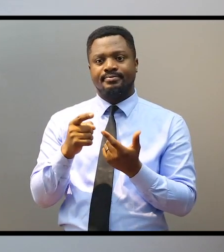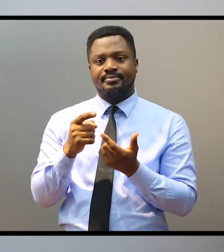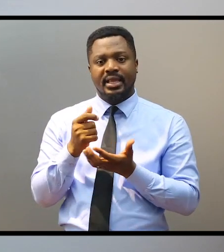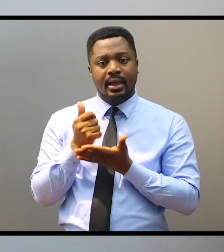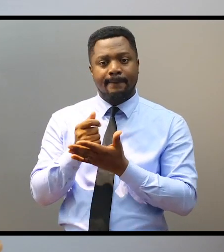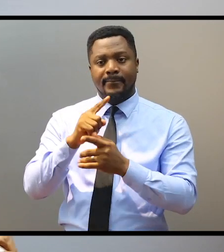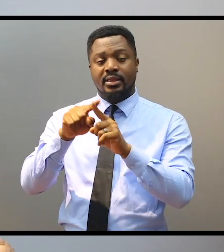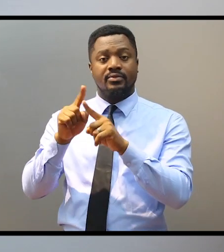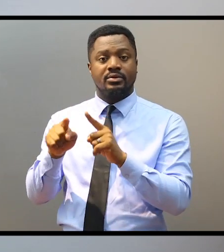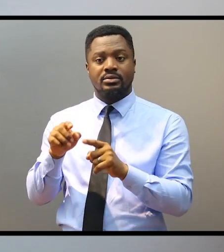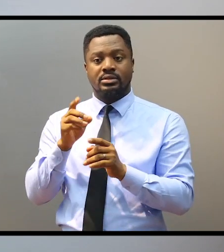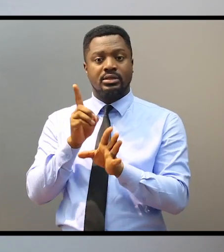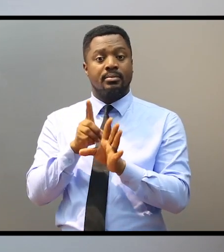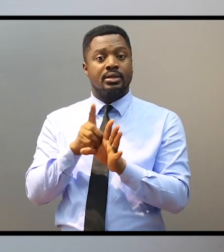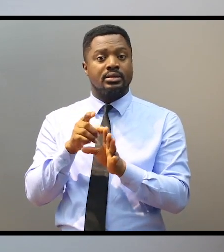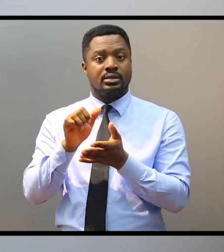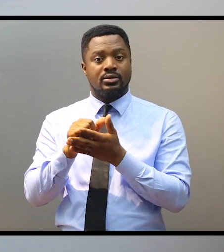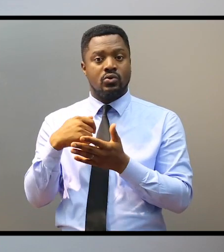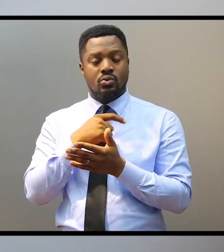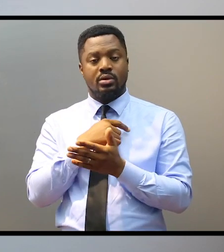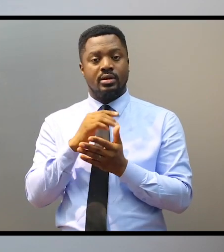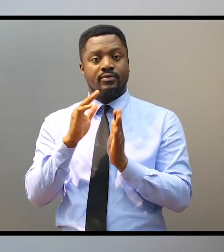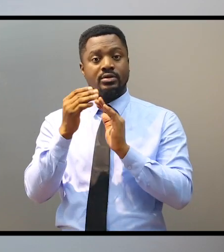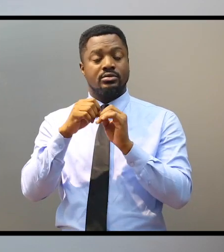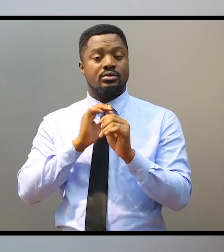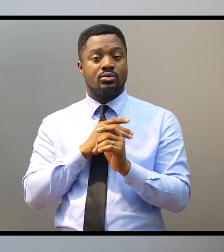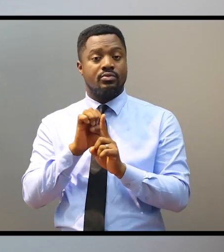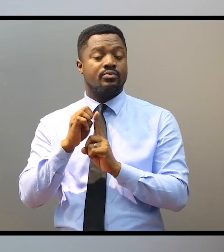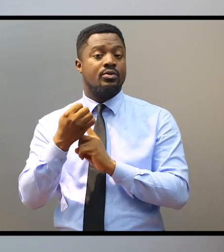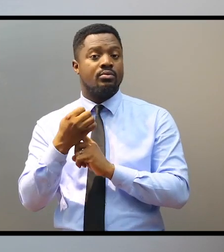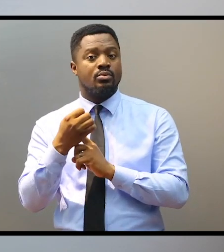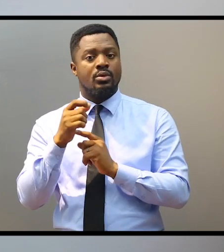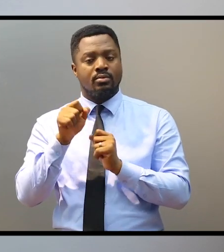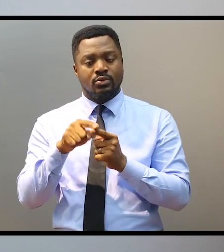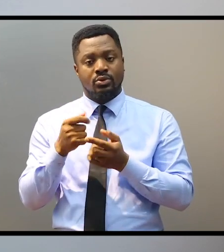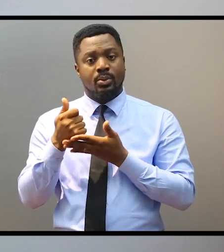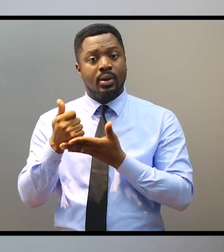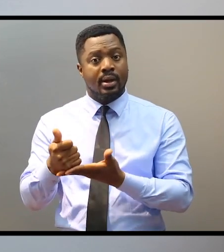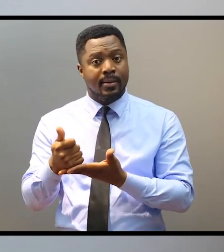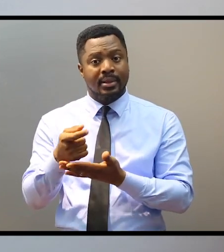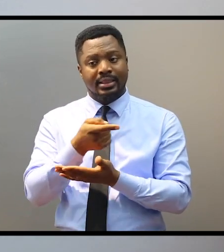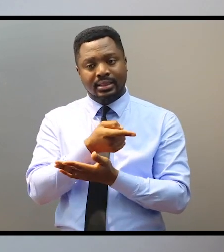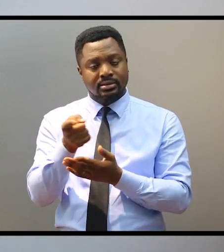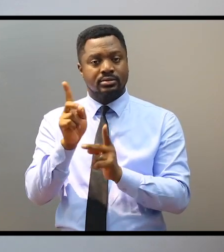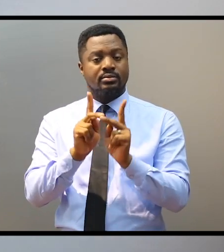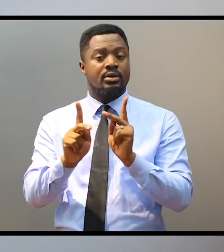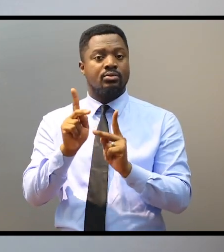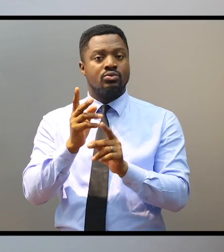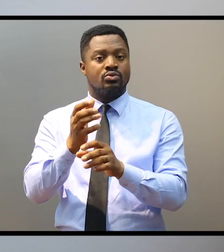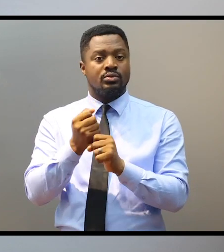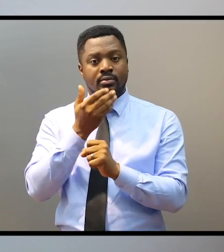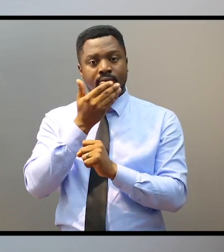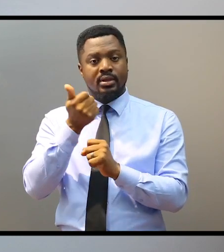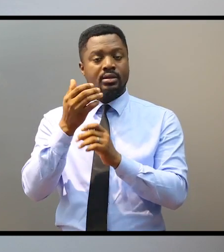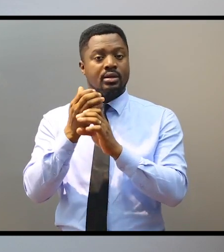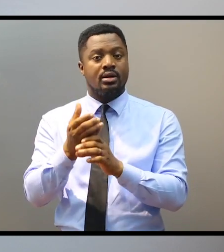towards all the various disabilities that we encounter in our environment, so as to be able to help these persons receive